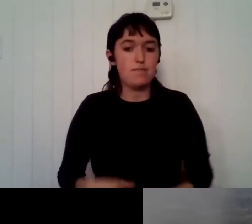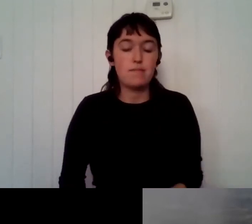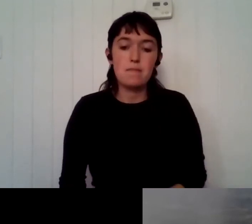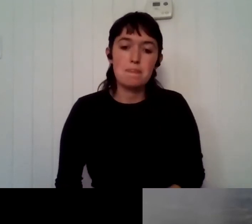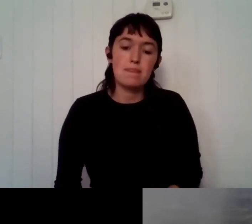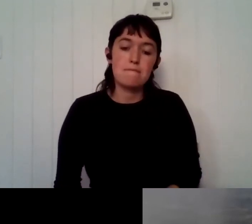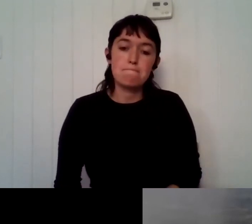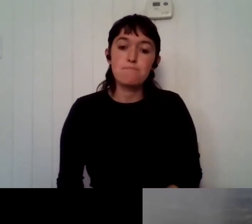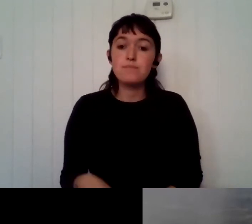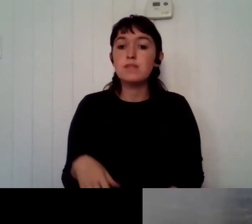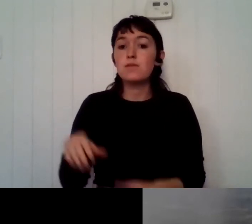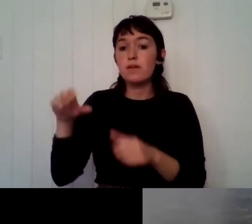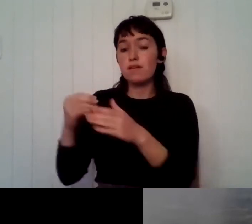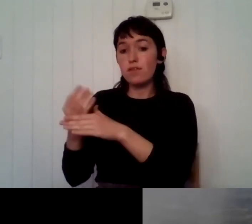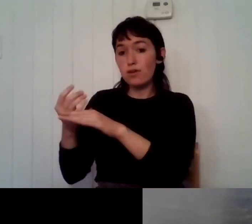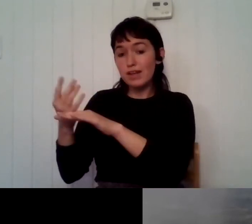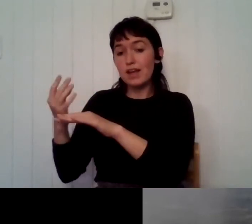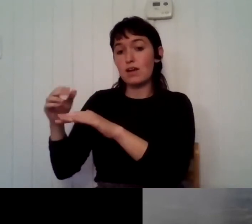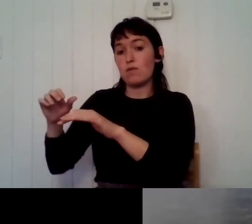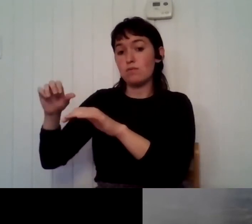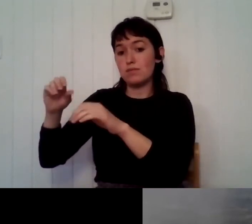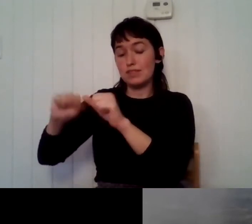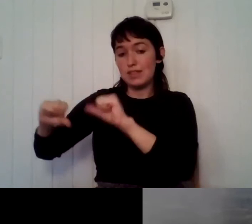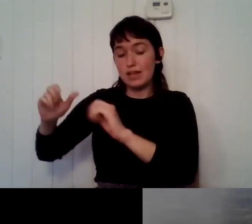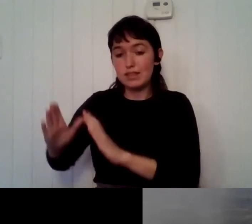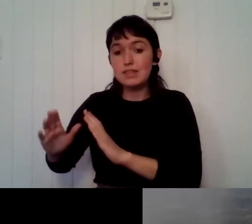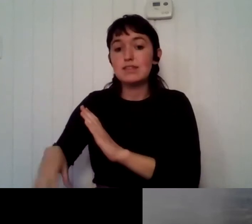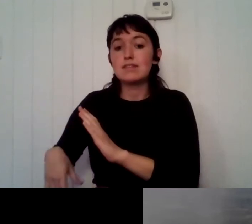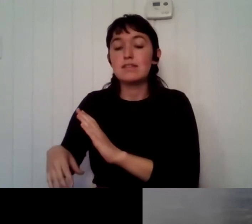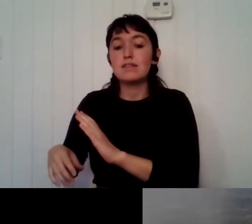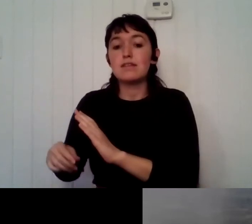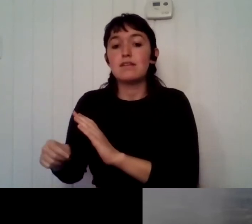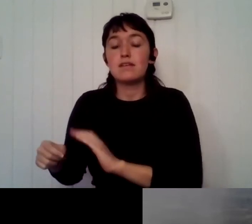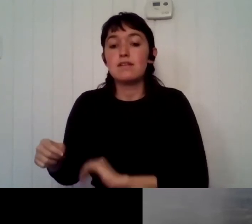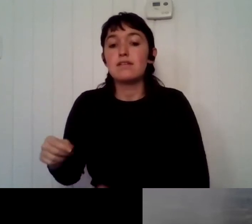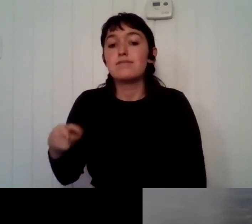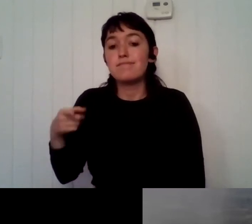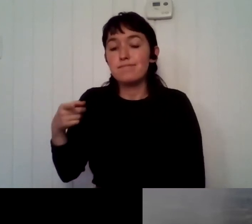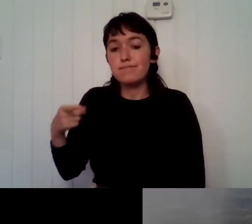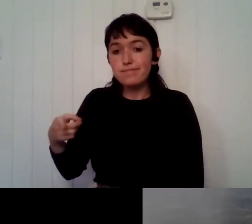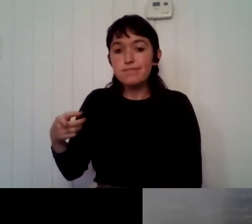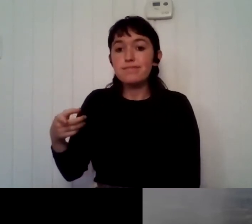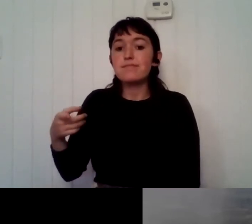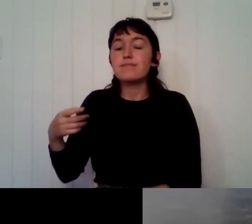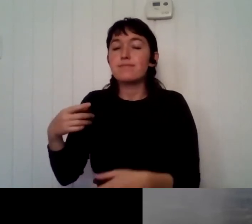volcanologists, what they do is go to volcanoes. We know that they are volcanoes because the type of rock that comes out of it is very distinct.